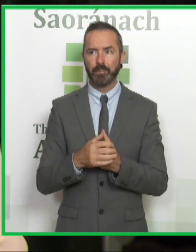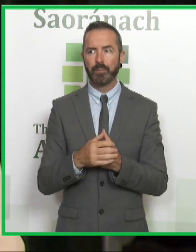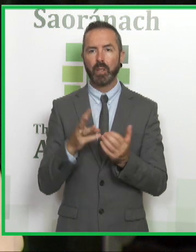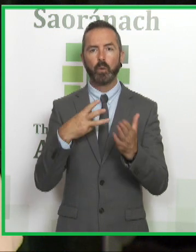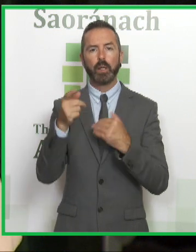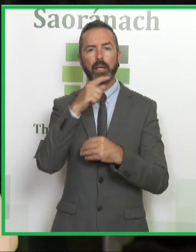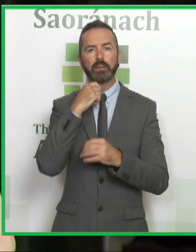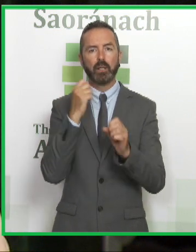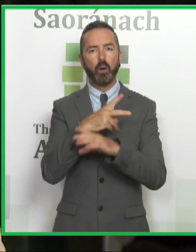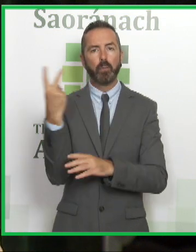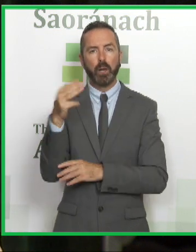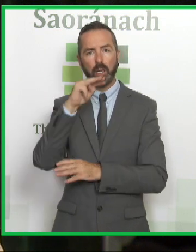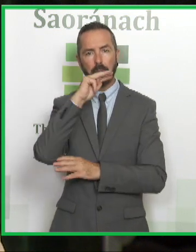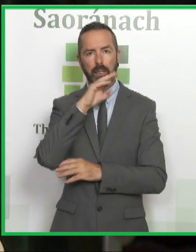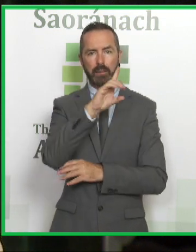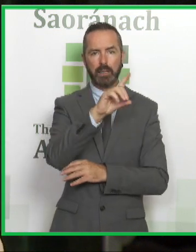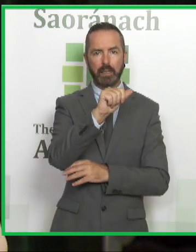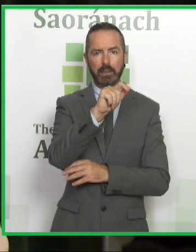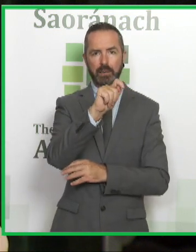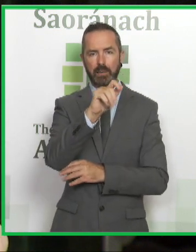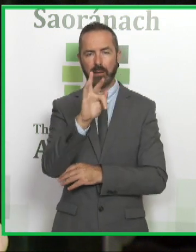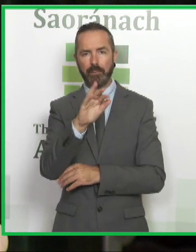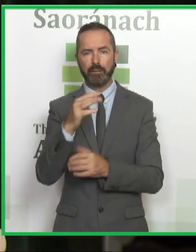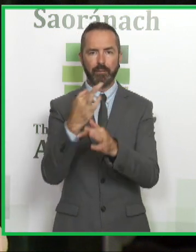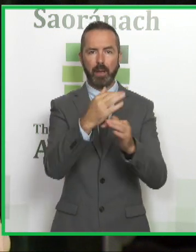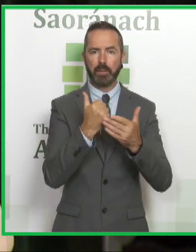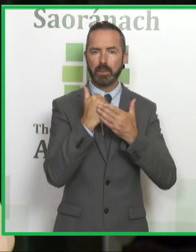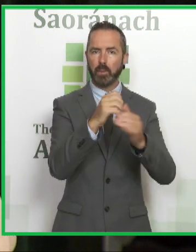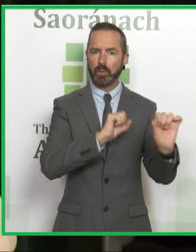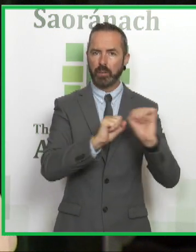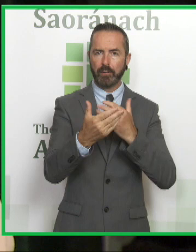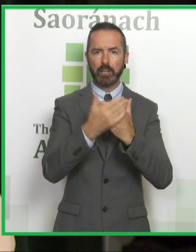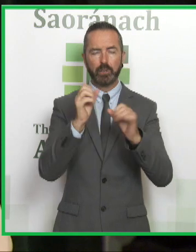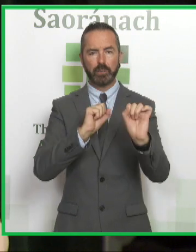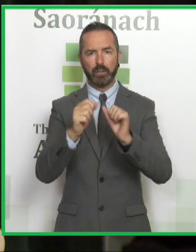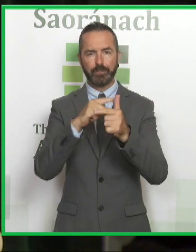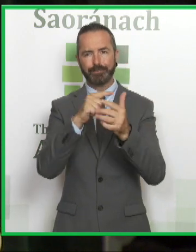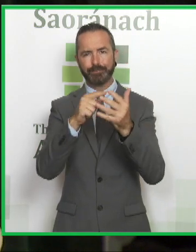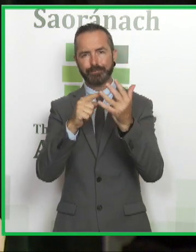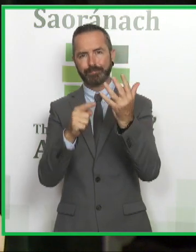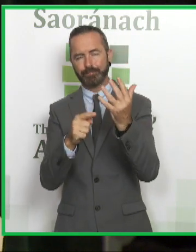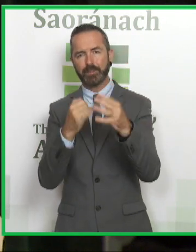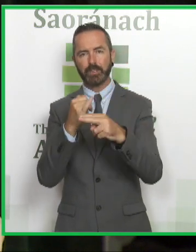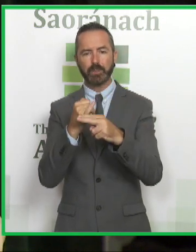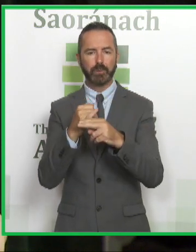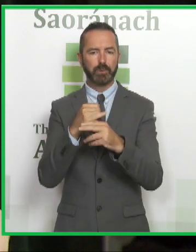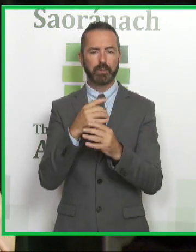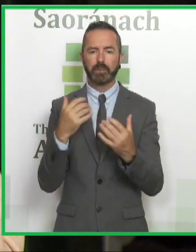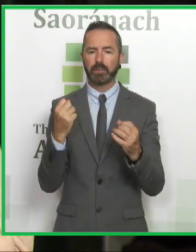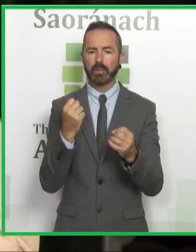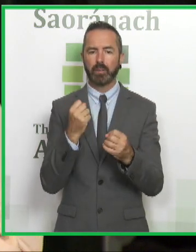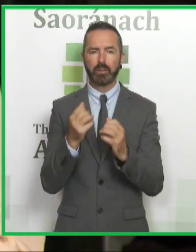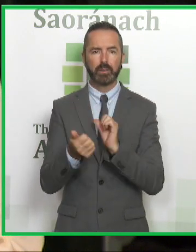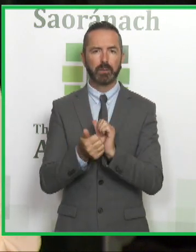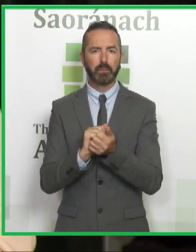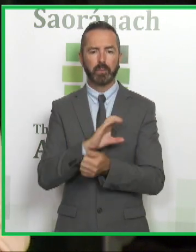mean drug and alcohol services, family support services, youth services, again, schools,